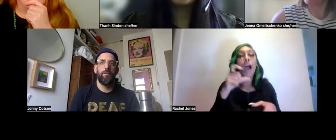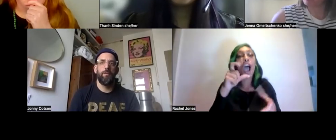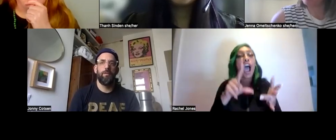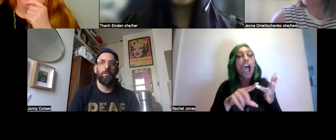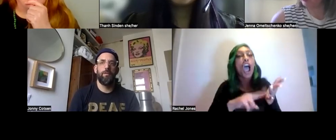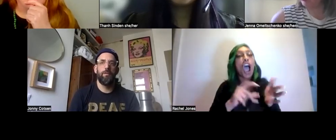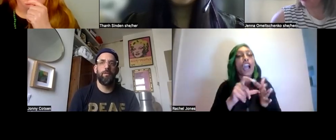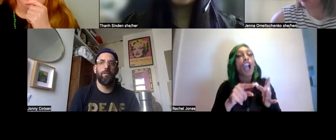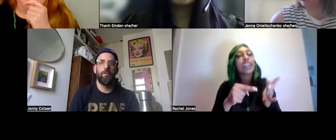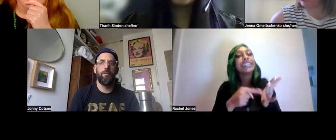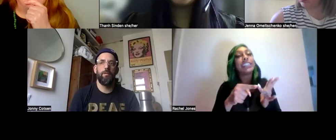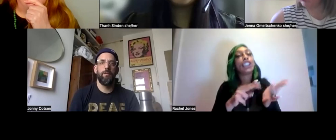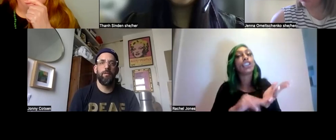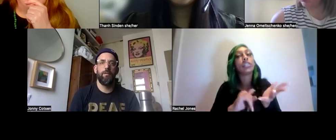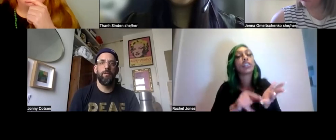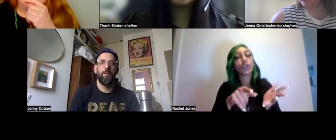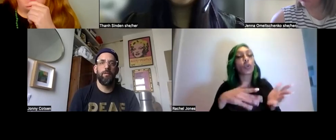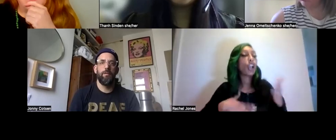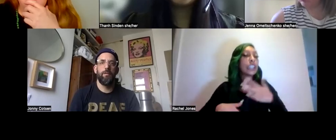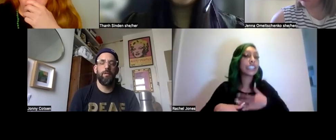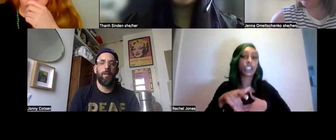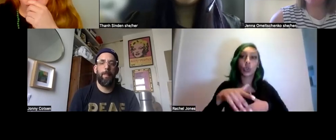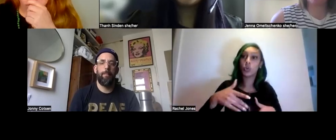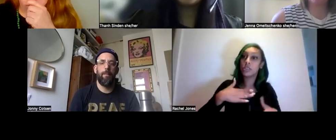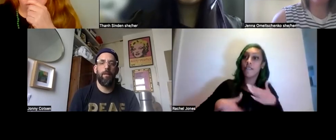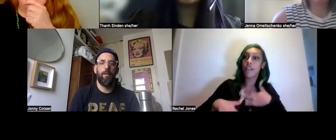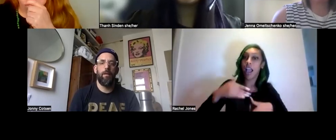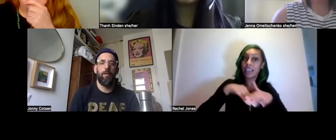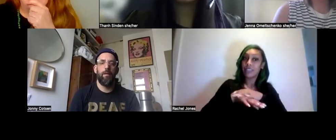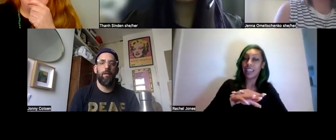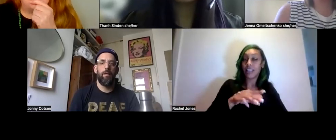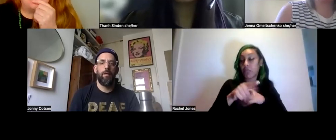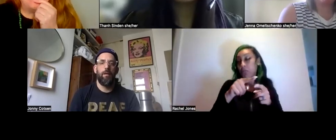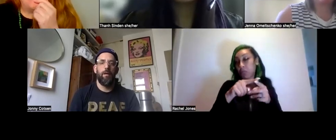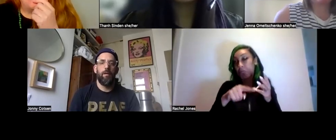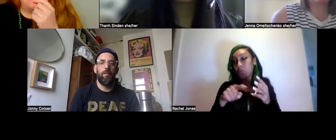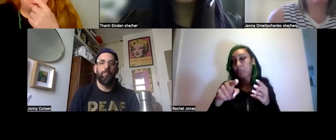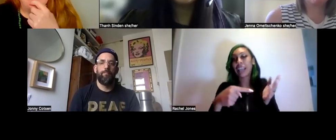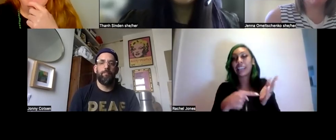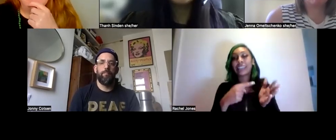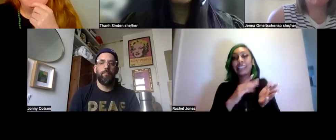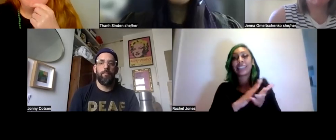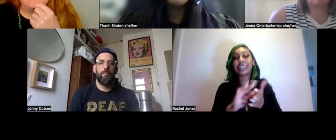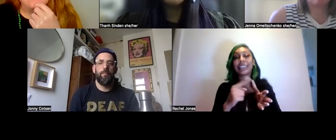consideration for organisations? Can I come to you first?